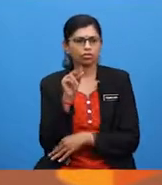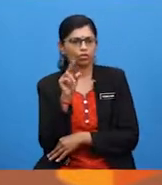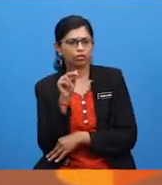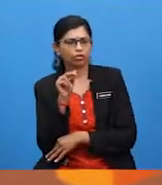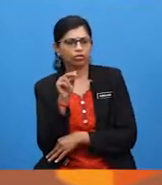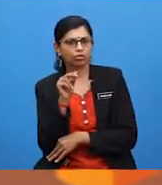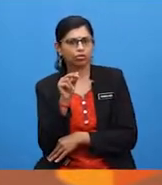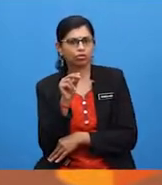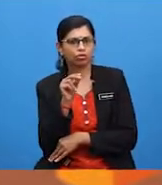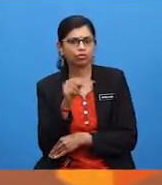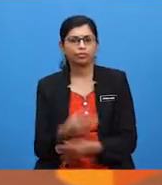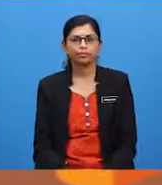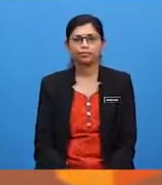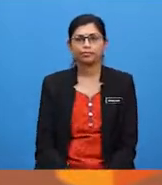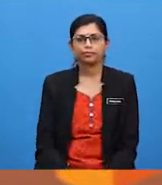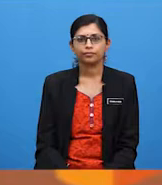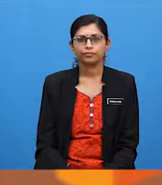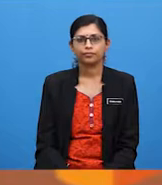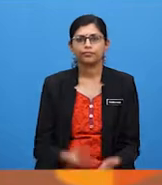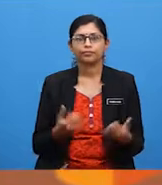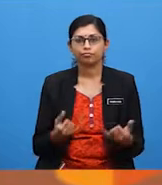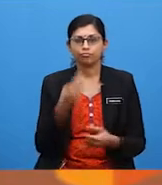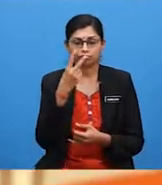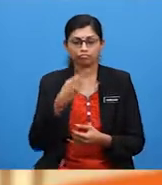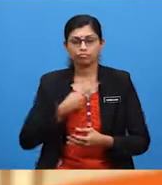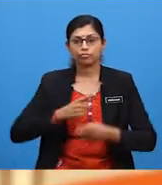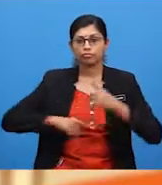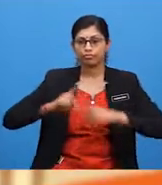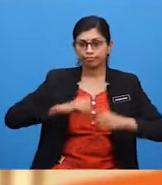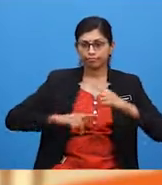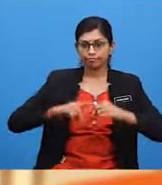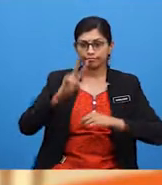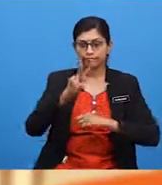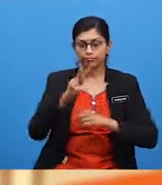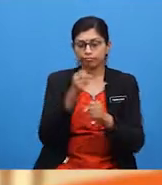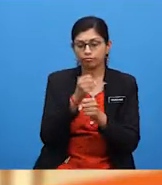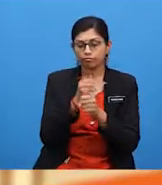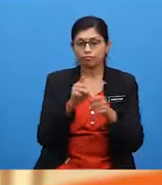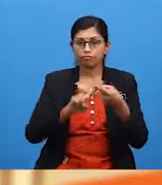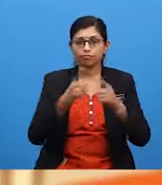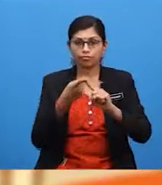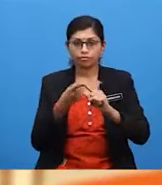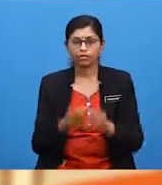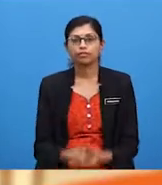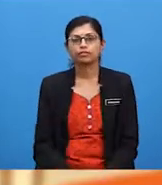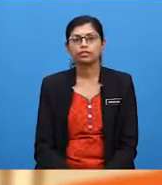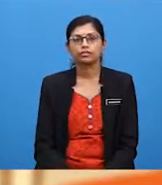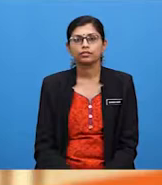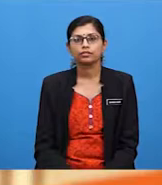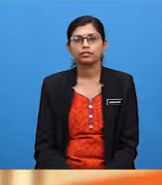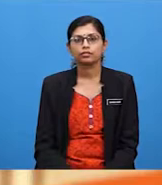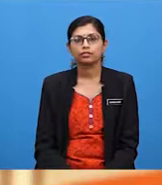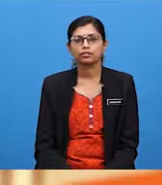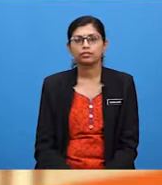this conversation between two colleagues. They are trying to figure out how to keep a